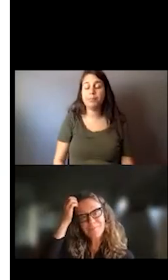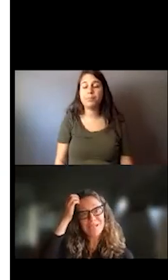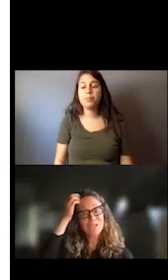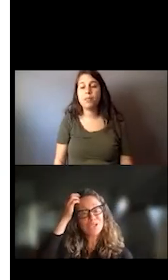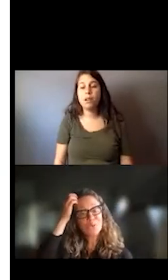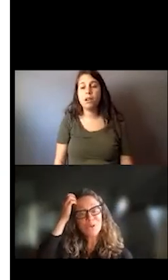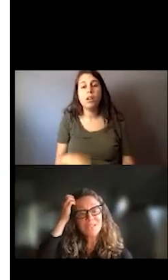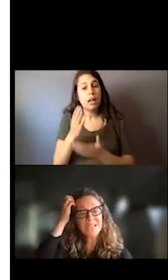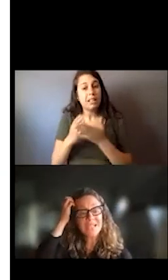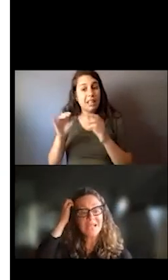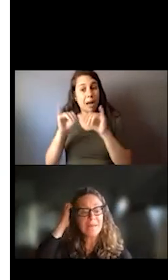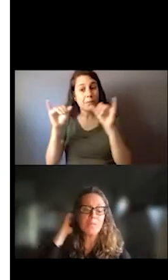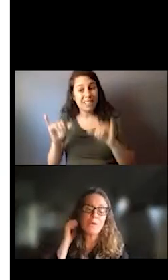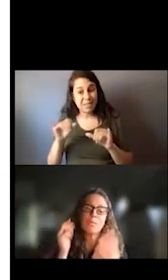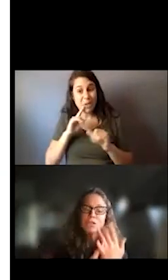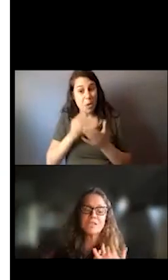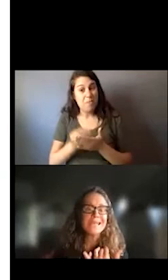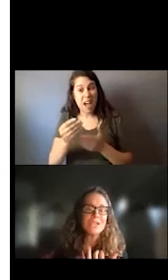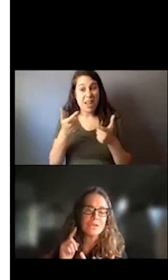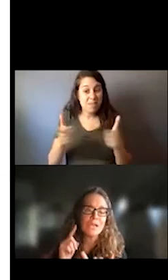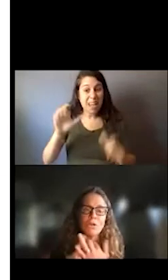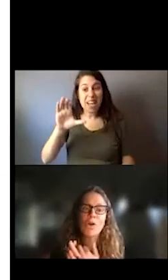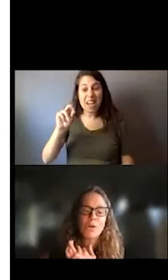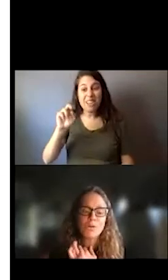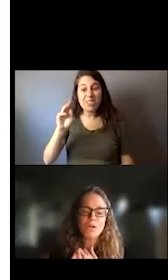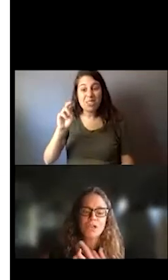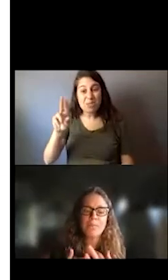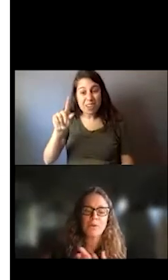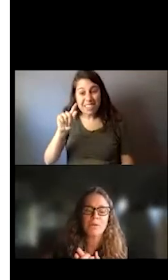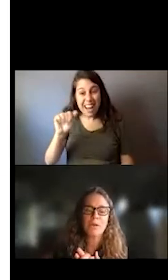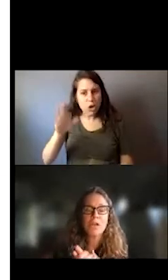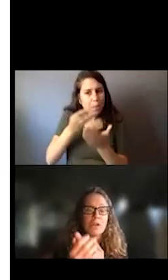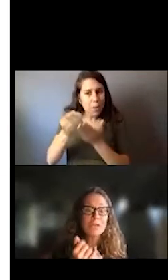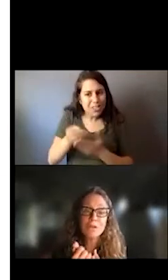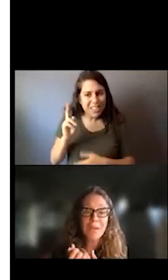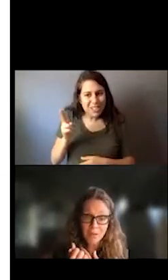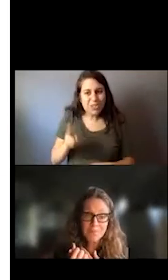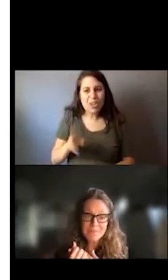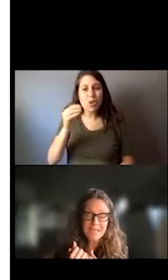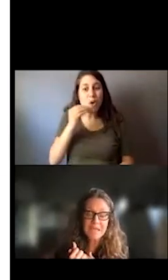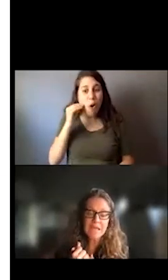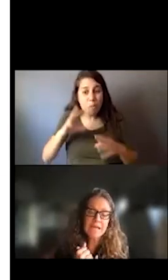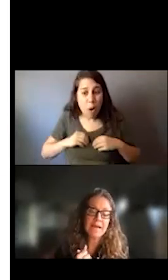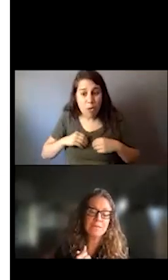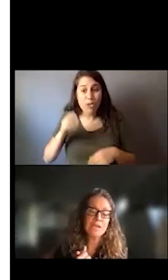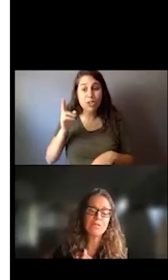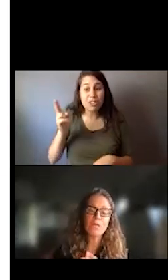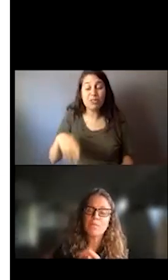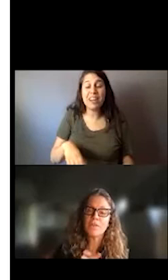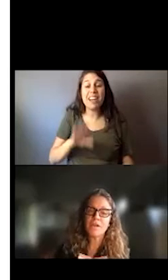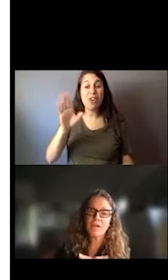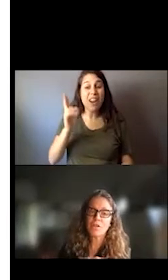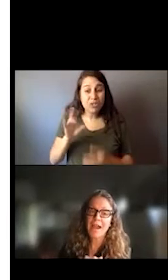that are buying big consumer data about your purchasing history, your home ownership, or your history of bankruptcy